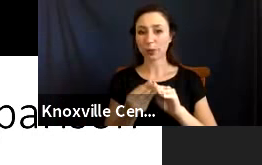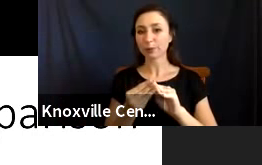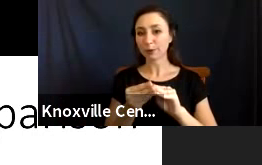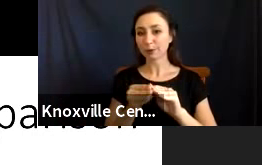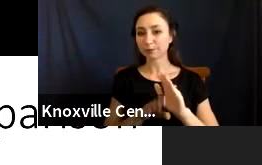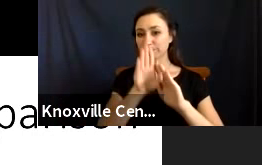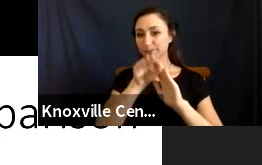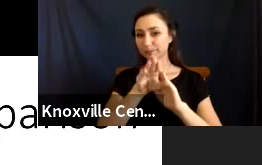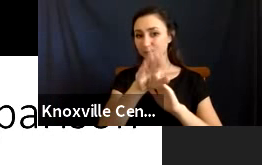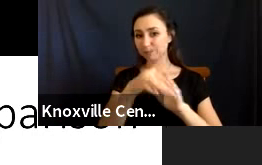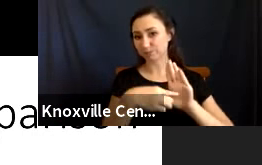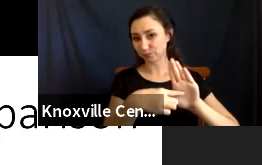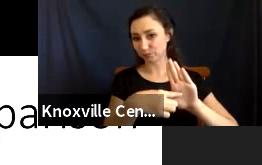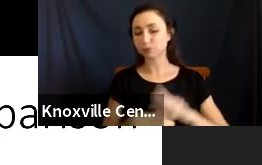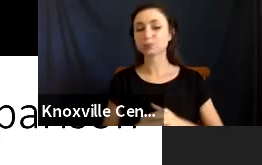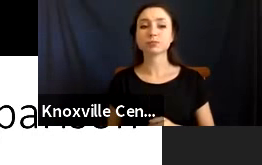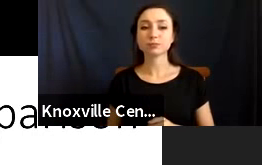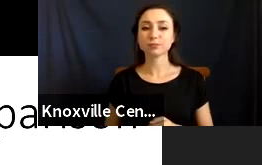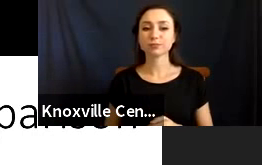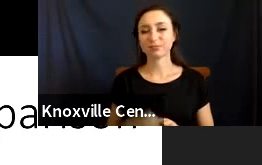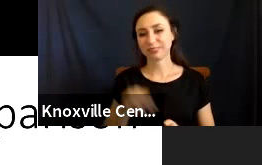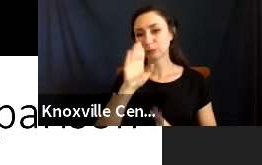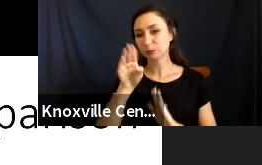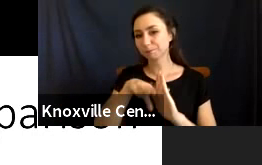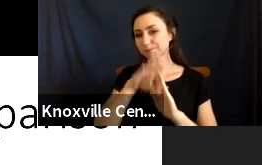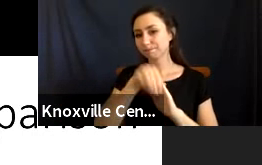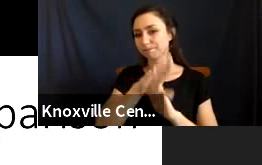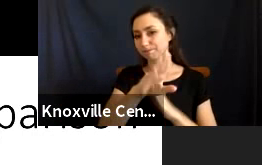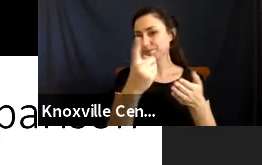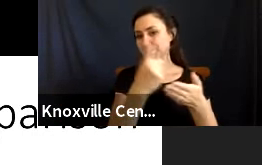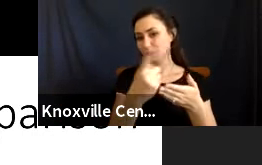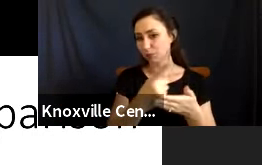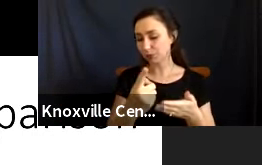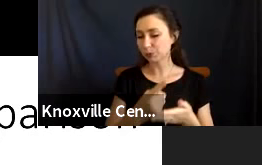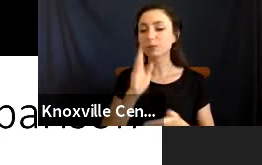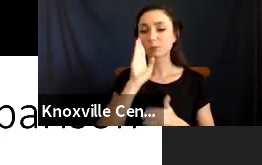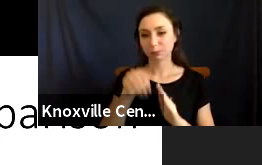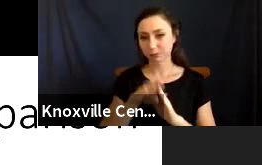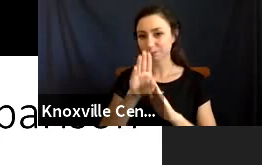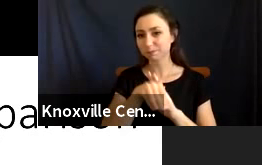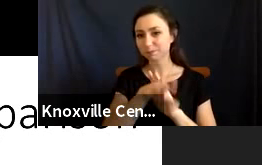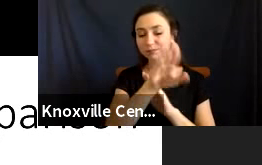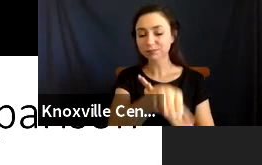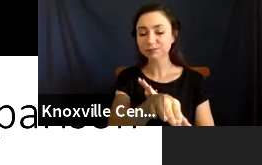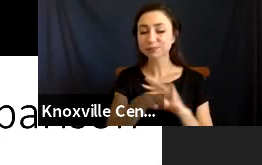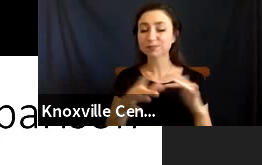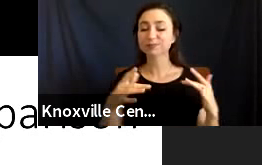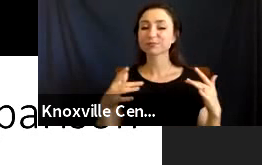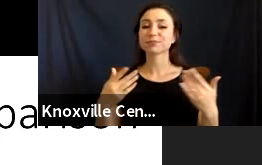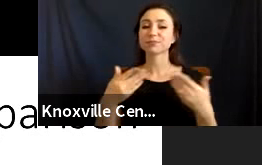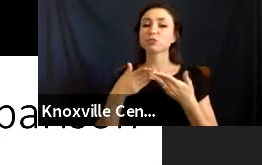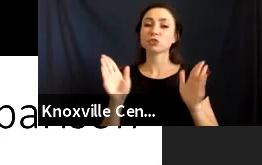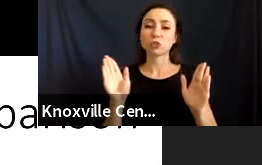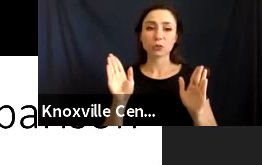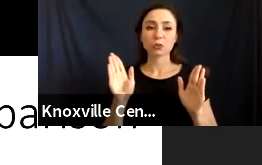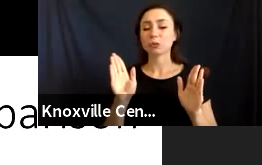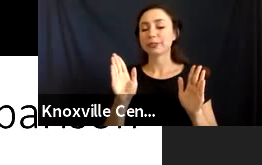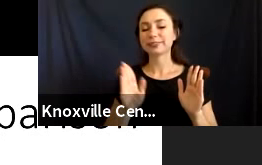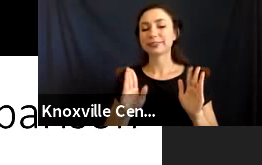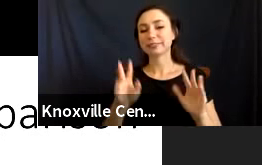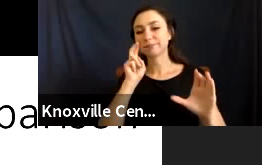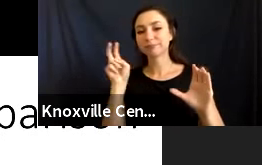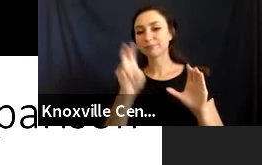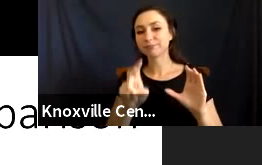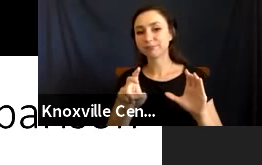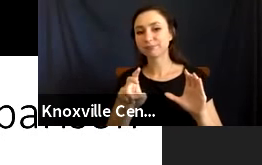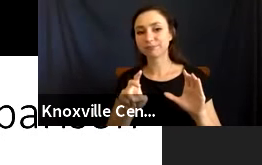is going to fluctuate week to week, but generally in terms of which way the wind is blowing, it's projecting out in